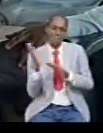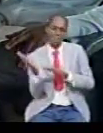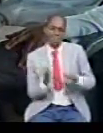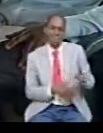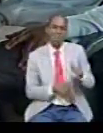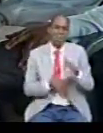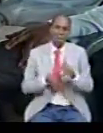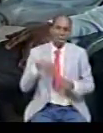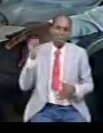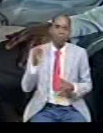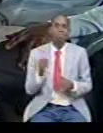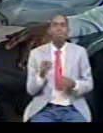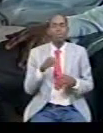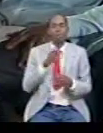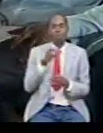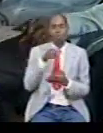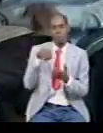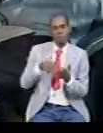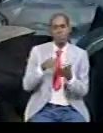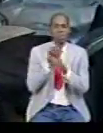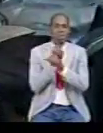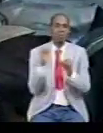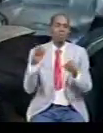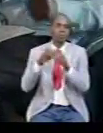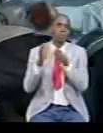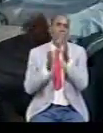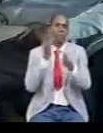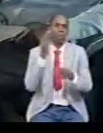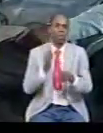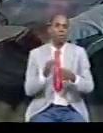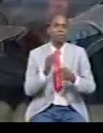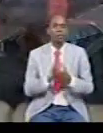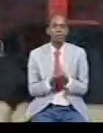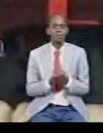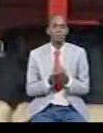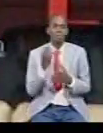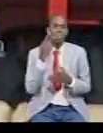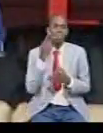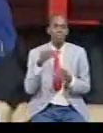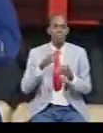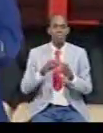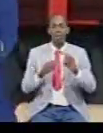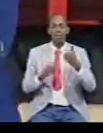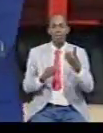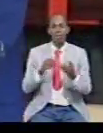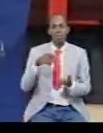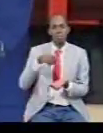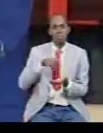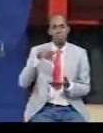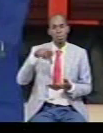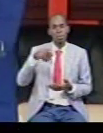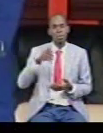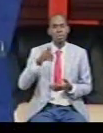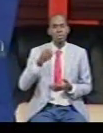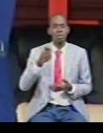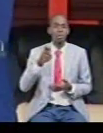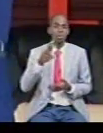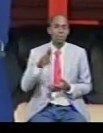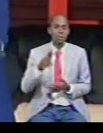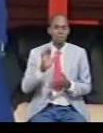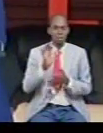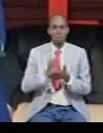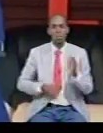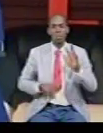this salvation in Jesus' name. Look at 1 Peter chapter 3. 1